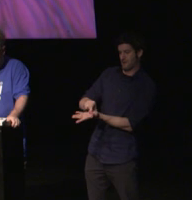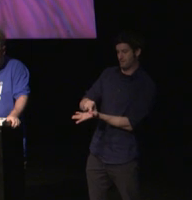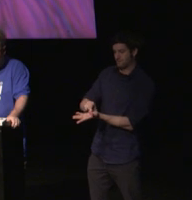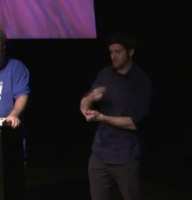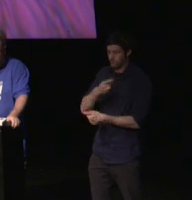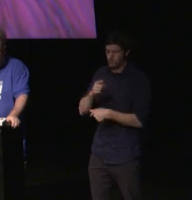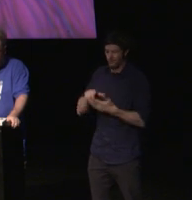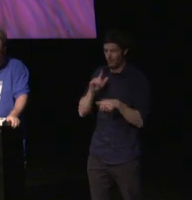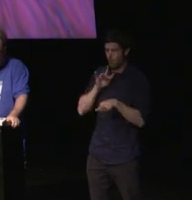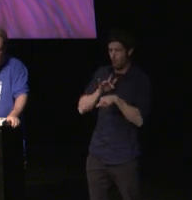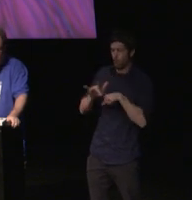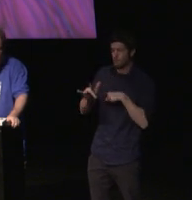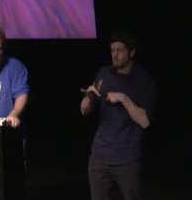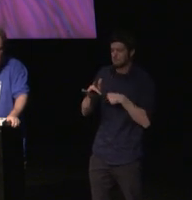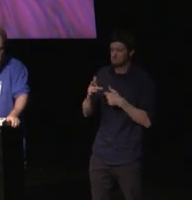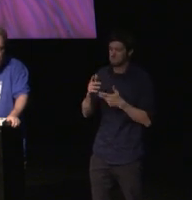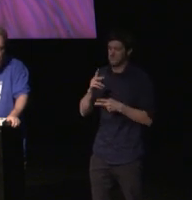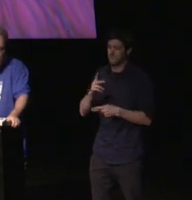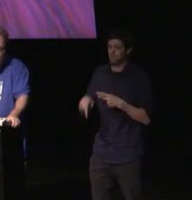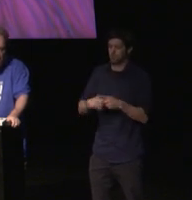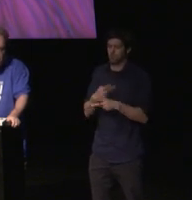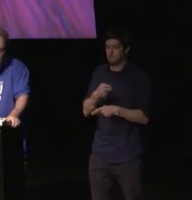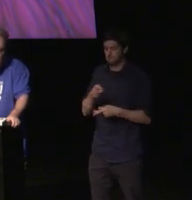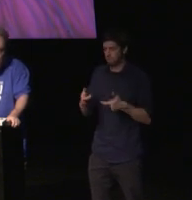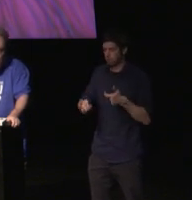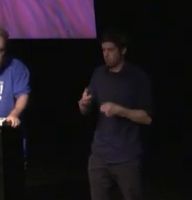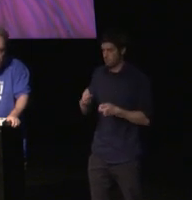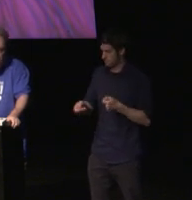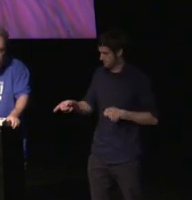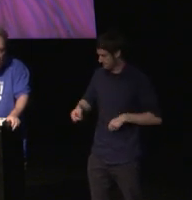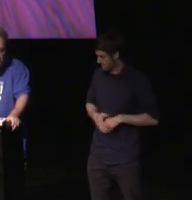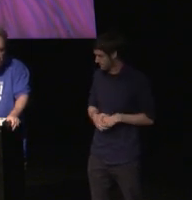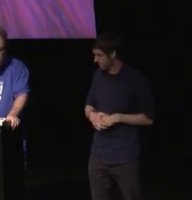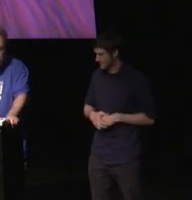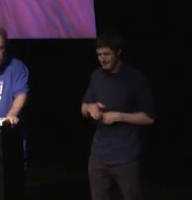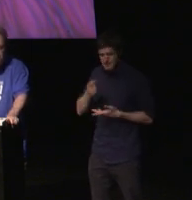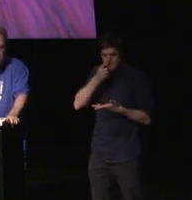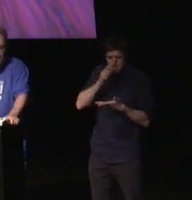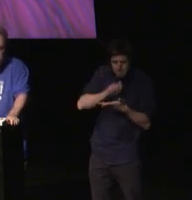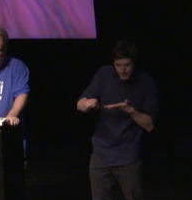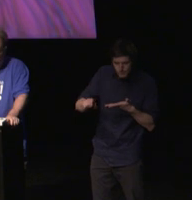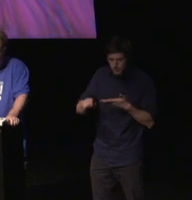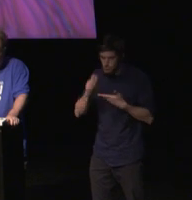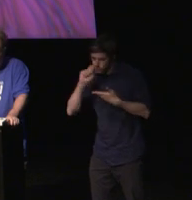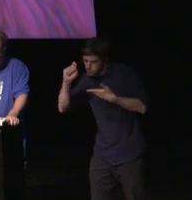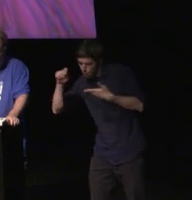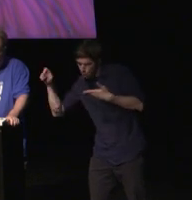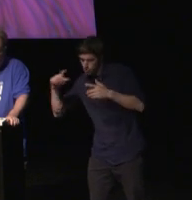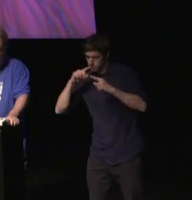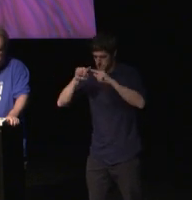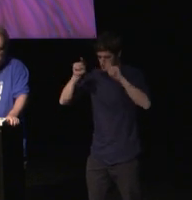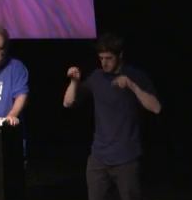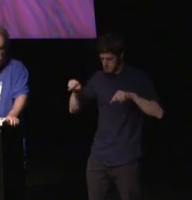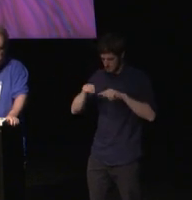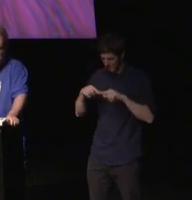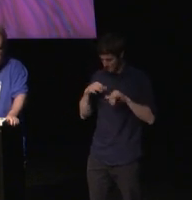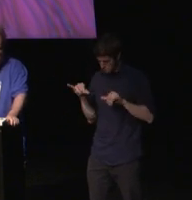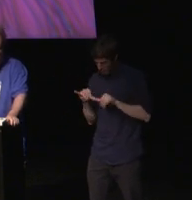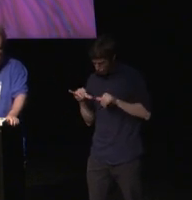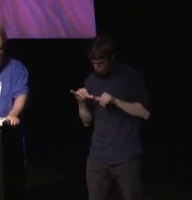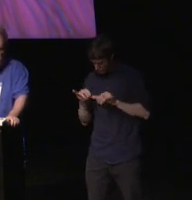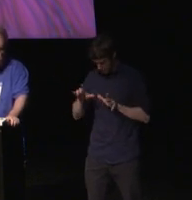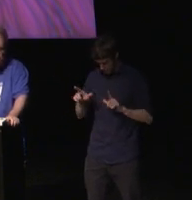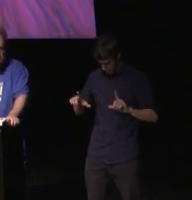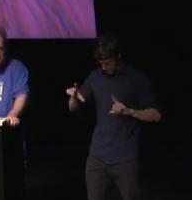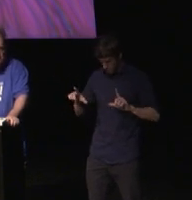adaptive controller. They have a lot of pencil markings and marker markings on them, and there's a little measuring tool beside it because the